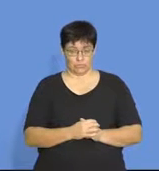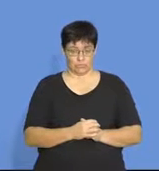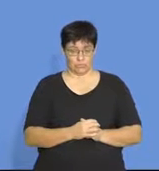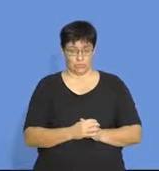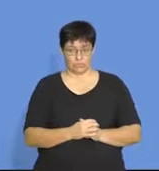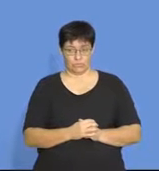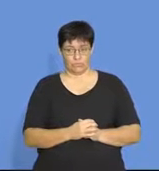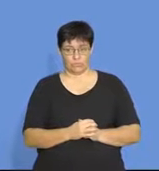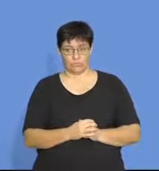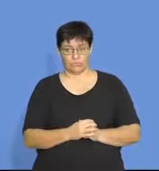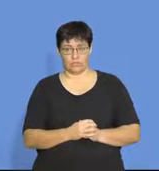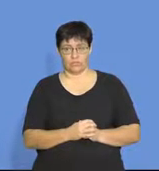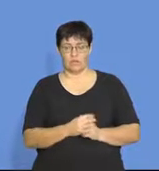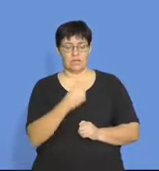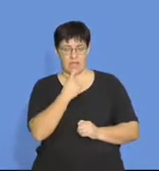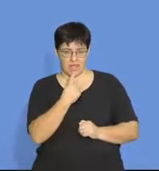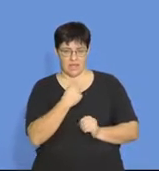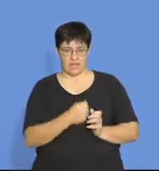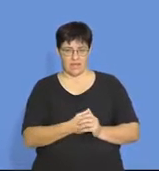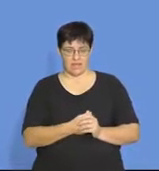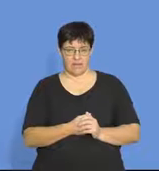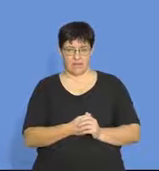2. Then you will say from